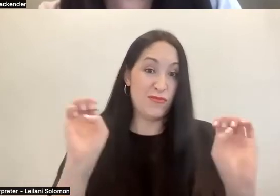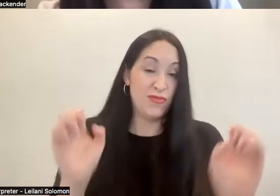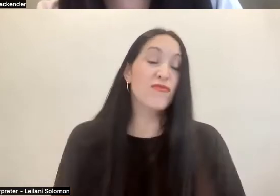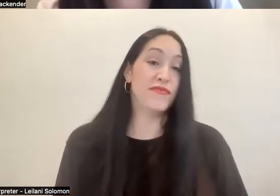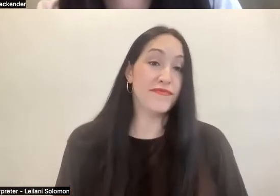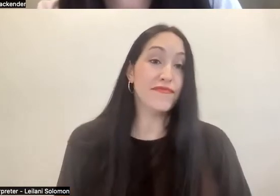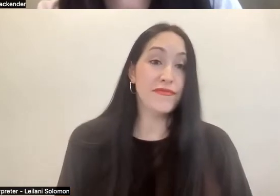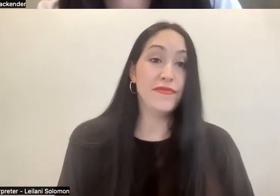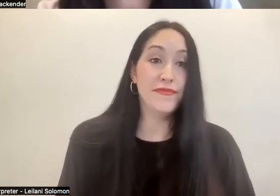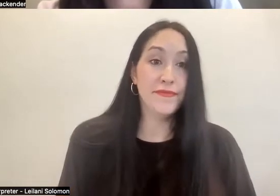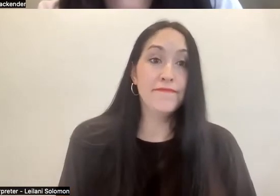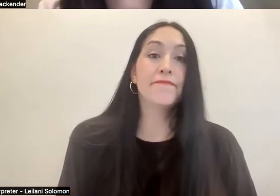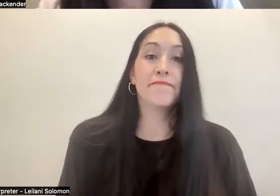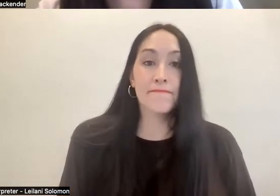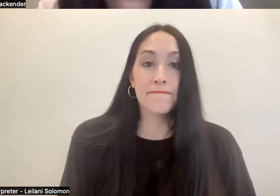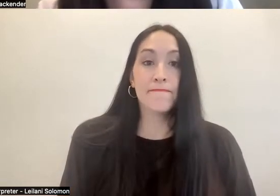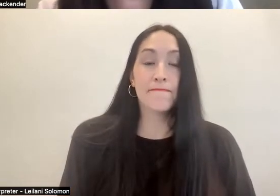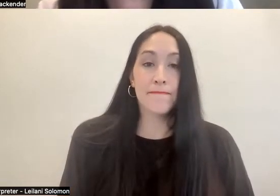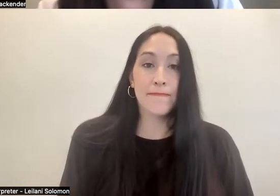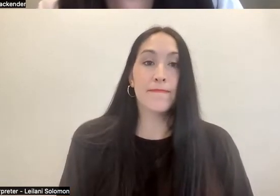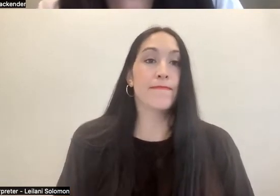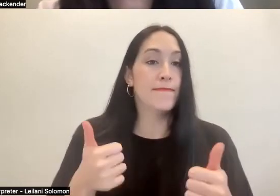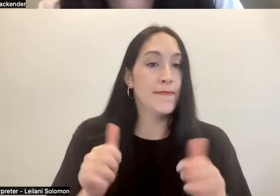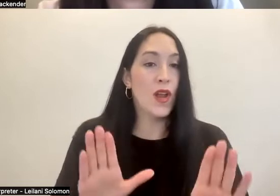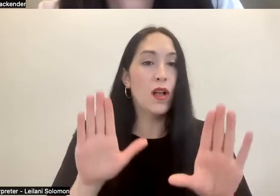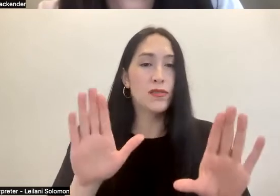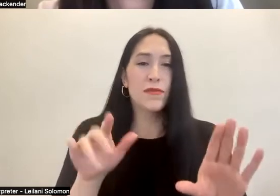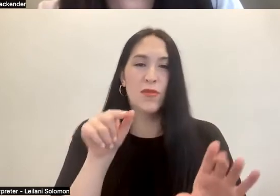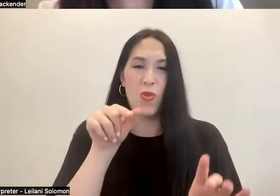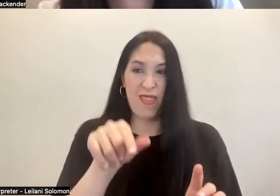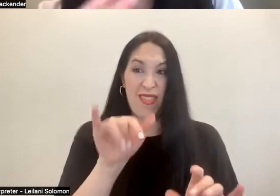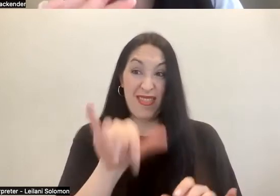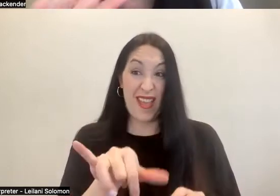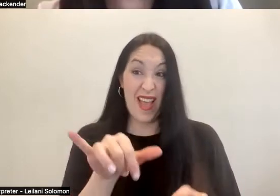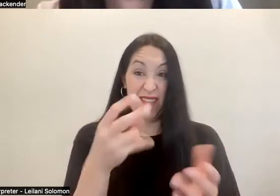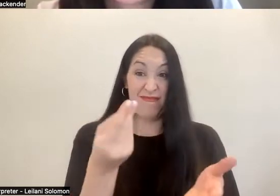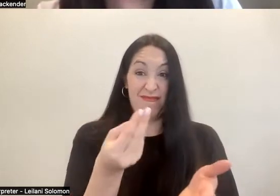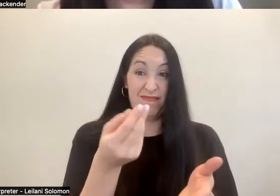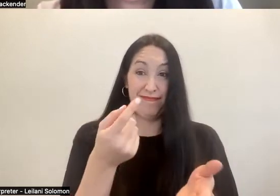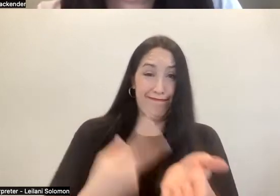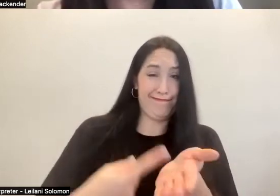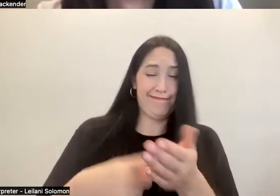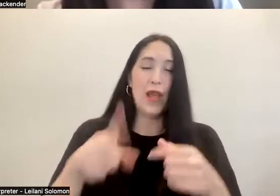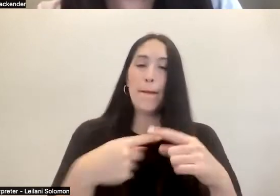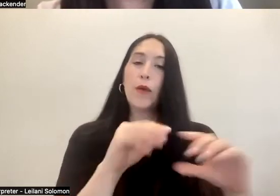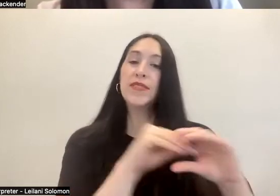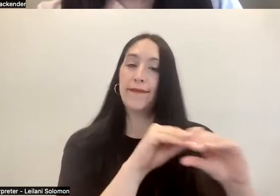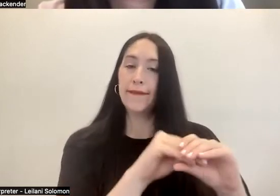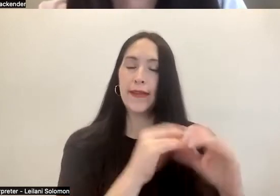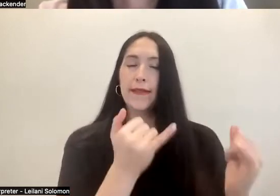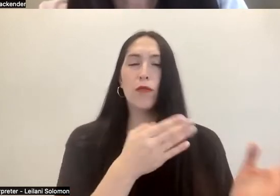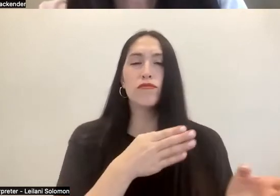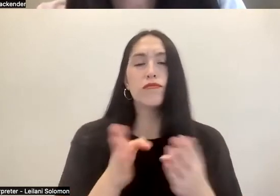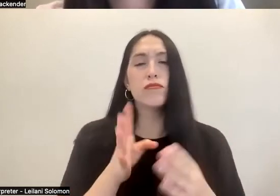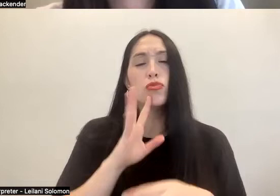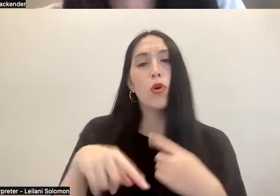Awesome. So we've talked a little bit about saving, but what about investing? Can you speak very generally about investing and how